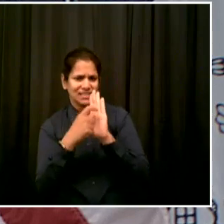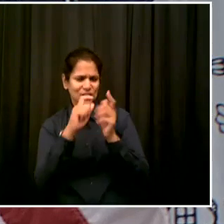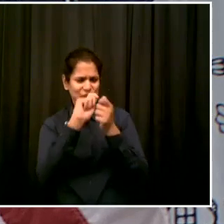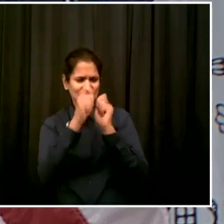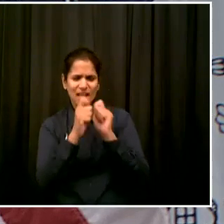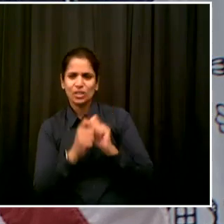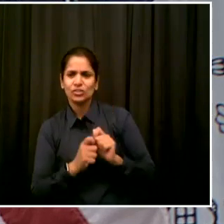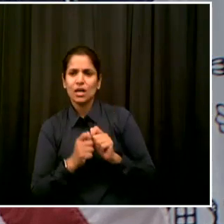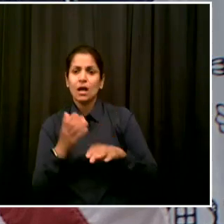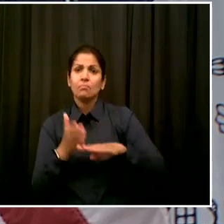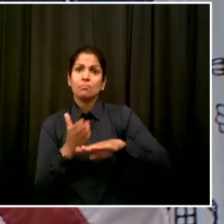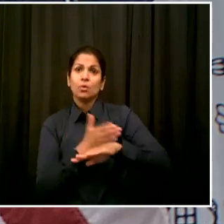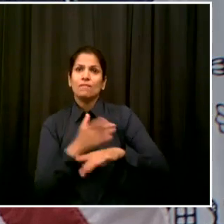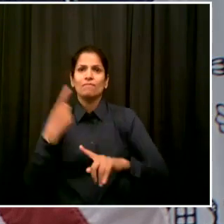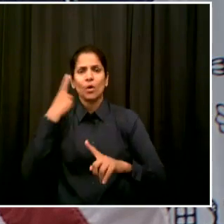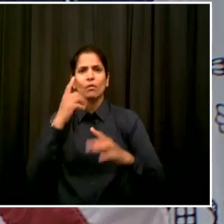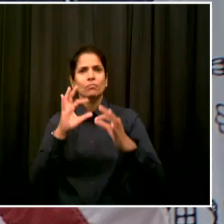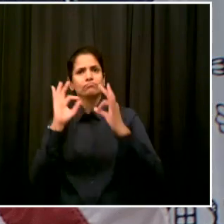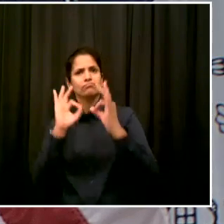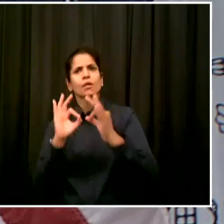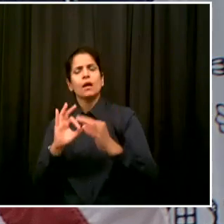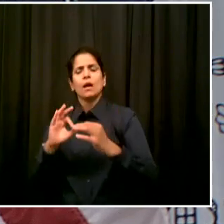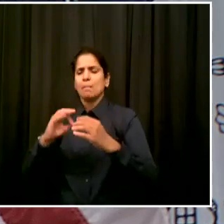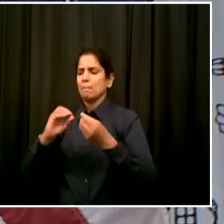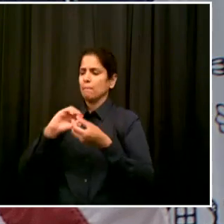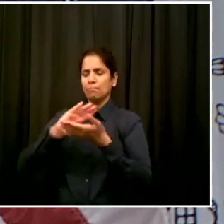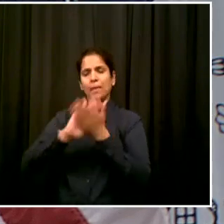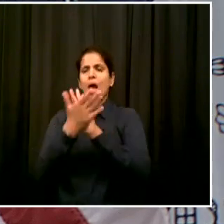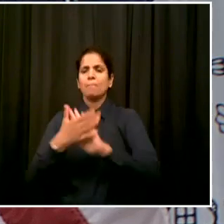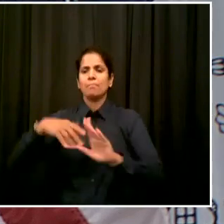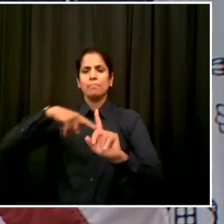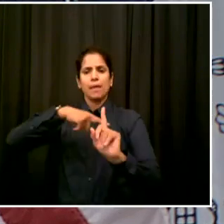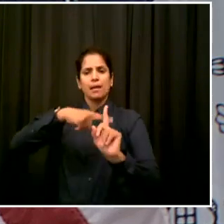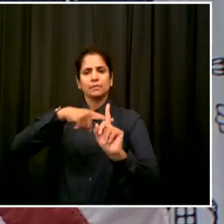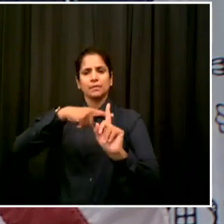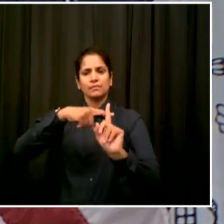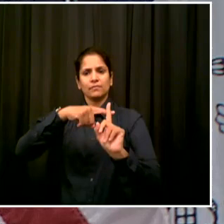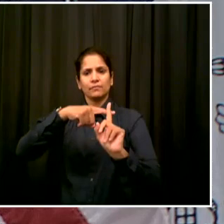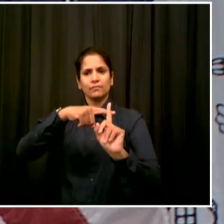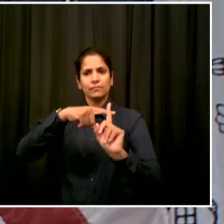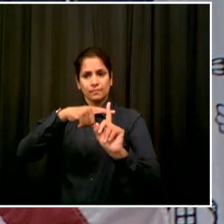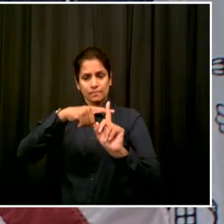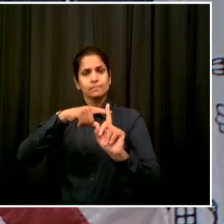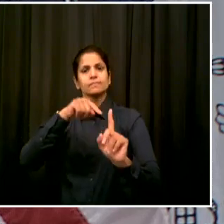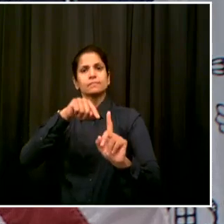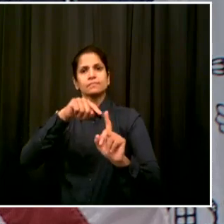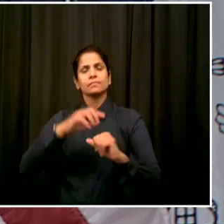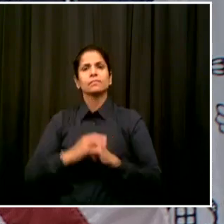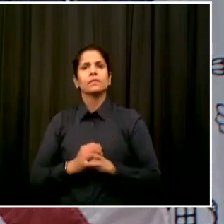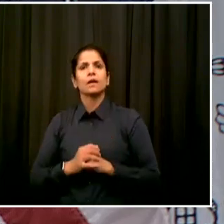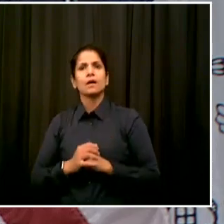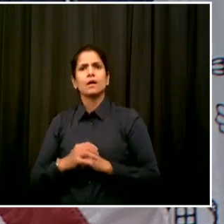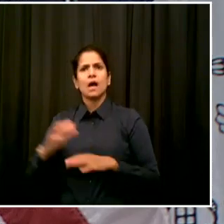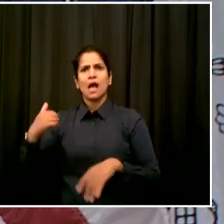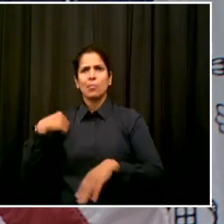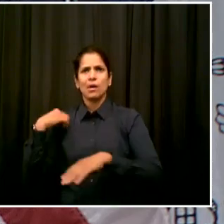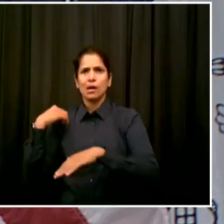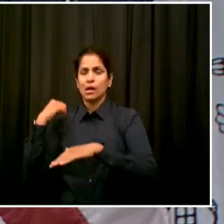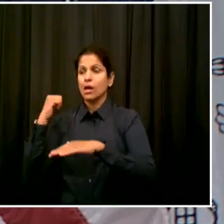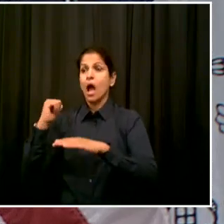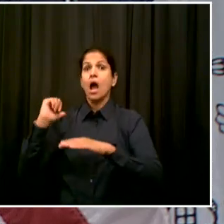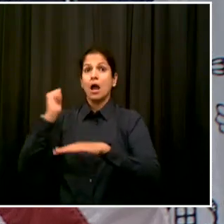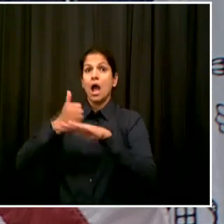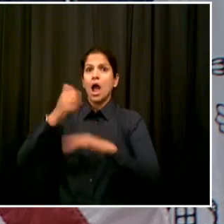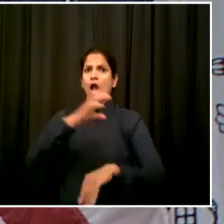that with the commission that we're putting together on racial justice and reconciliation to systematically